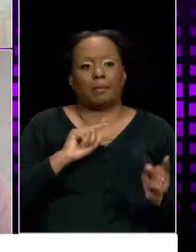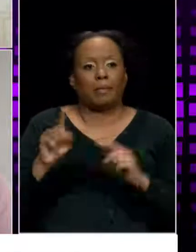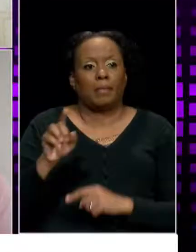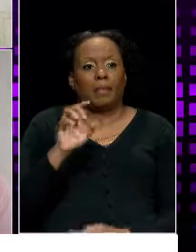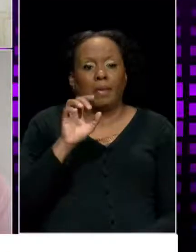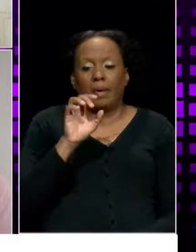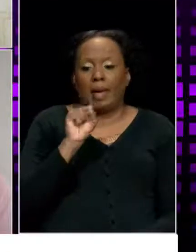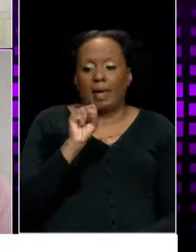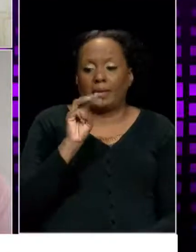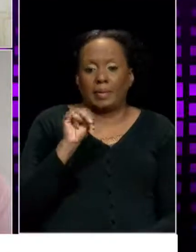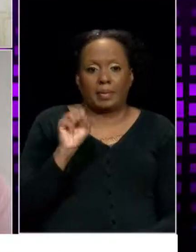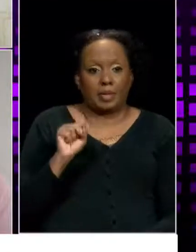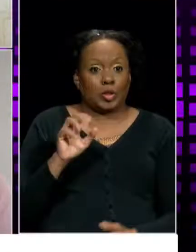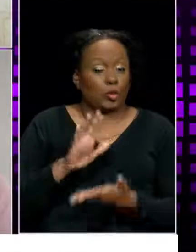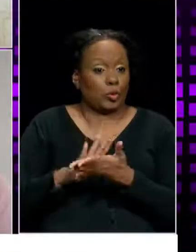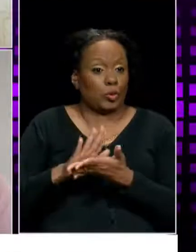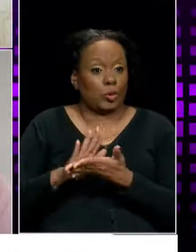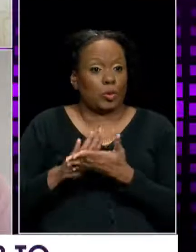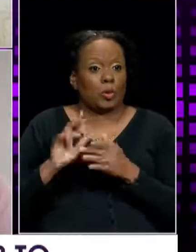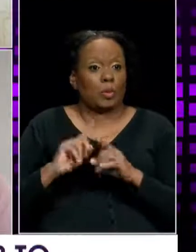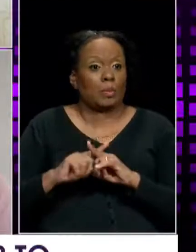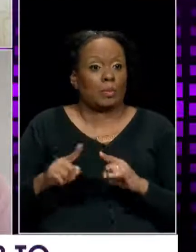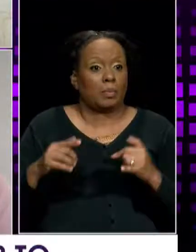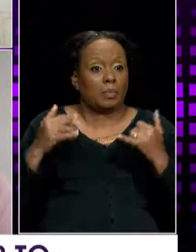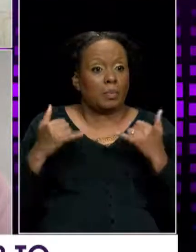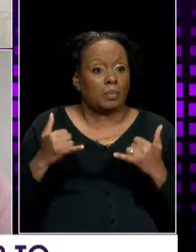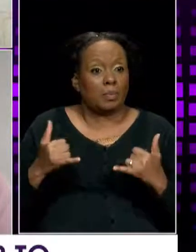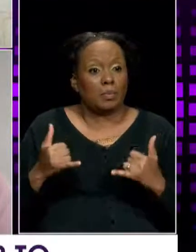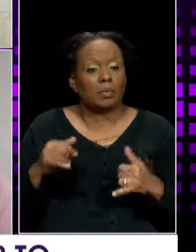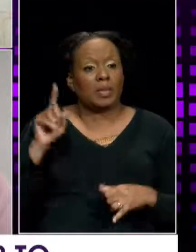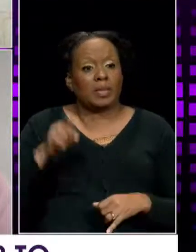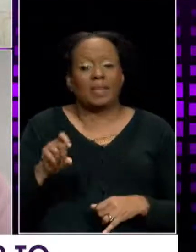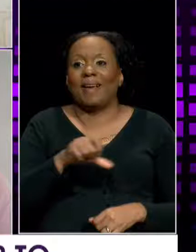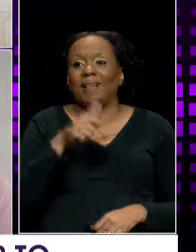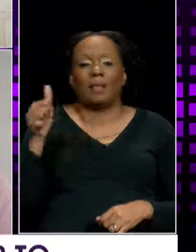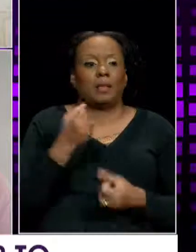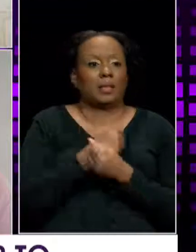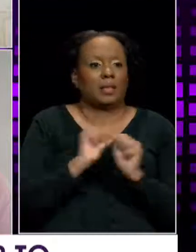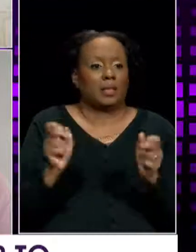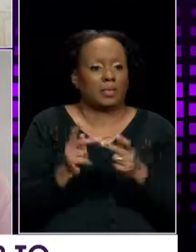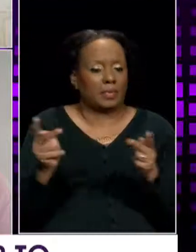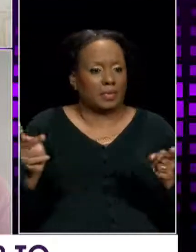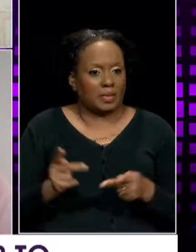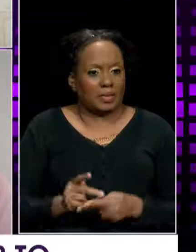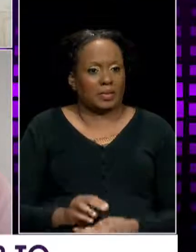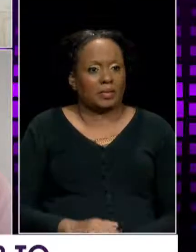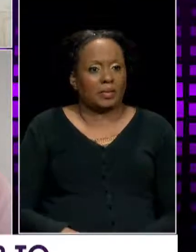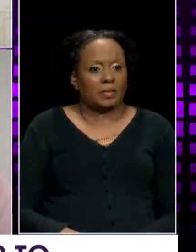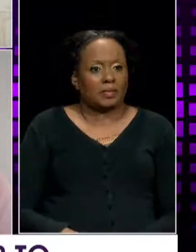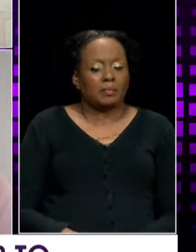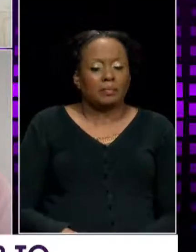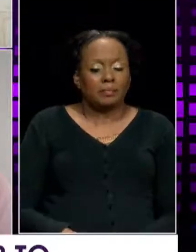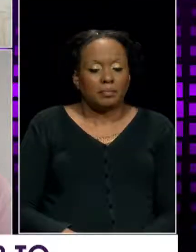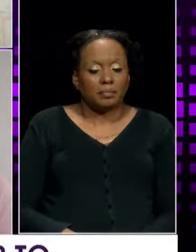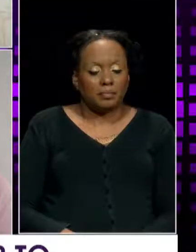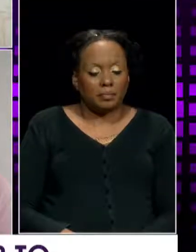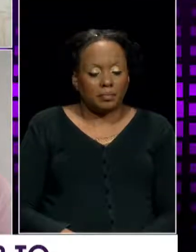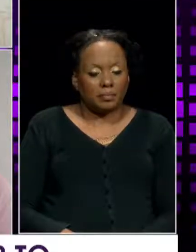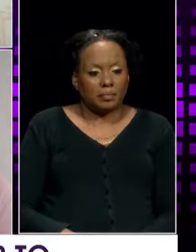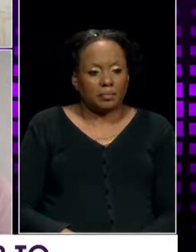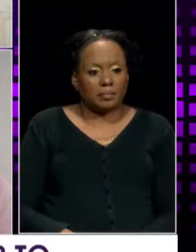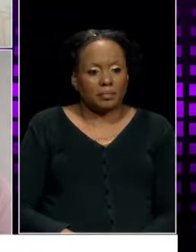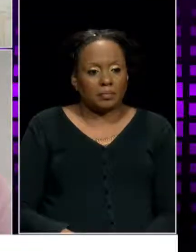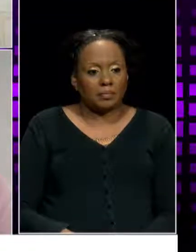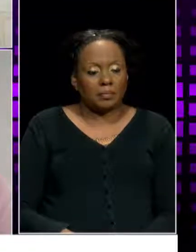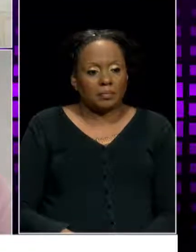have those physical safe spaces. We need e-safe spaces. I saw an interesting comment there about the ratio that Danielle